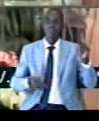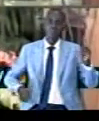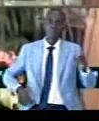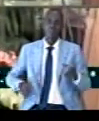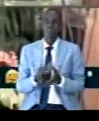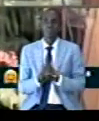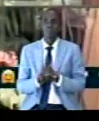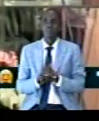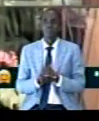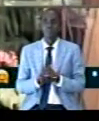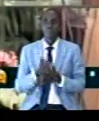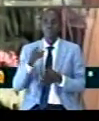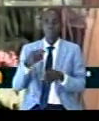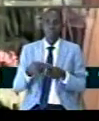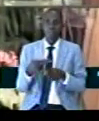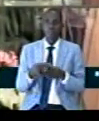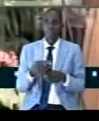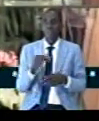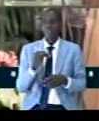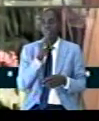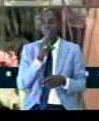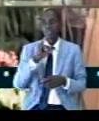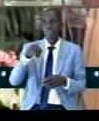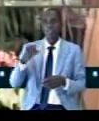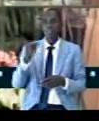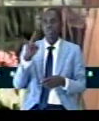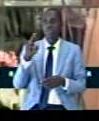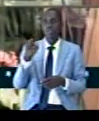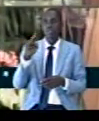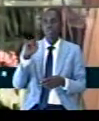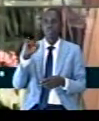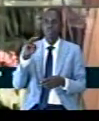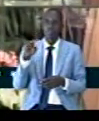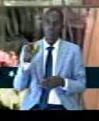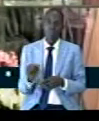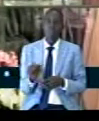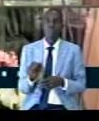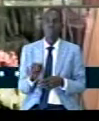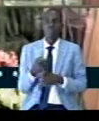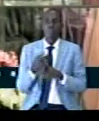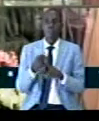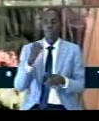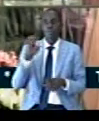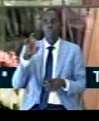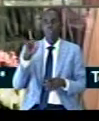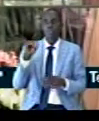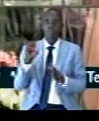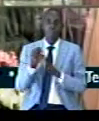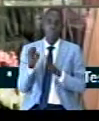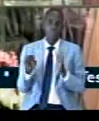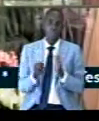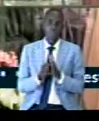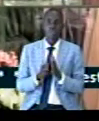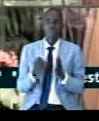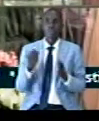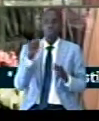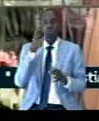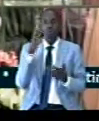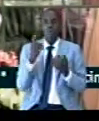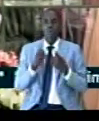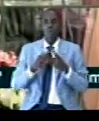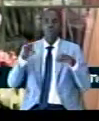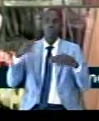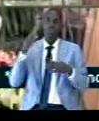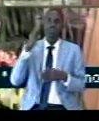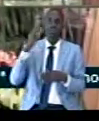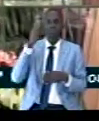Hallelujah. My name is Sister Ekwara Justina from Benin East Region, Edo State. I want to testify of the goodness of God